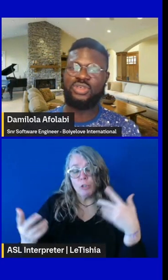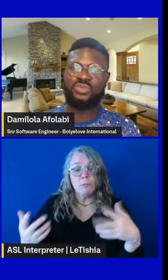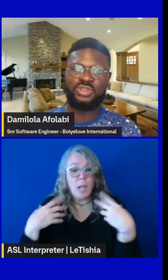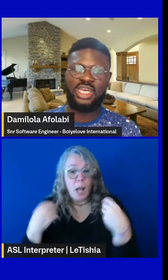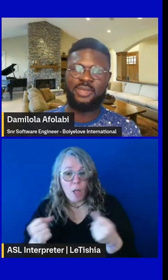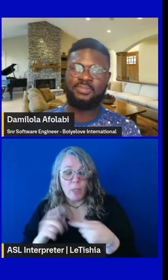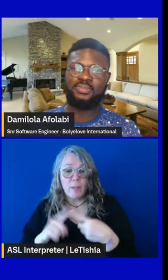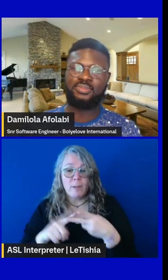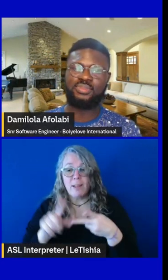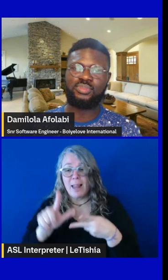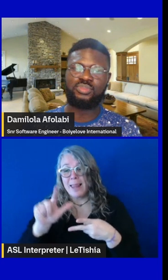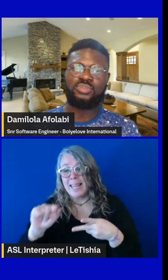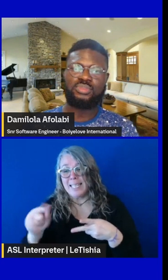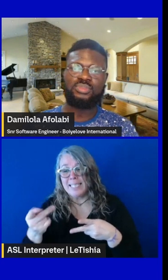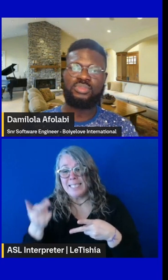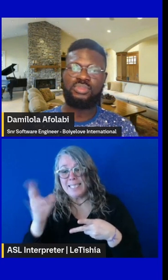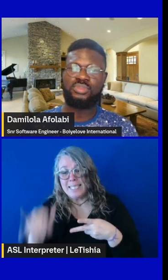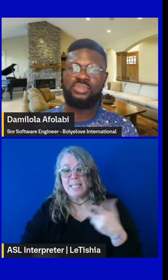and error in real time.